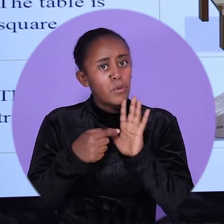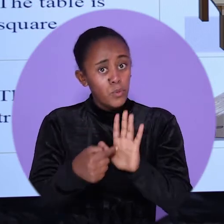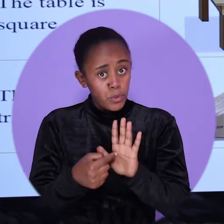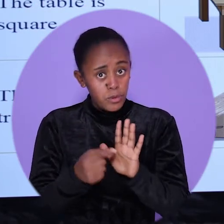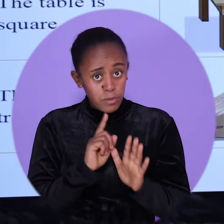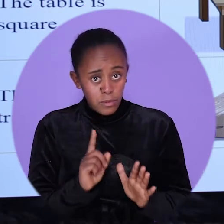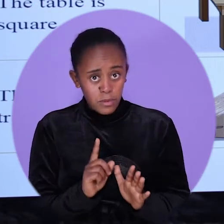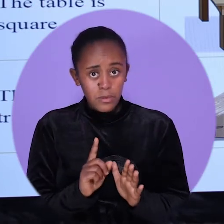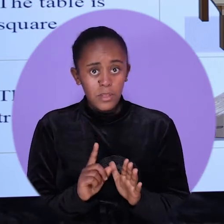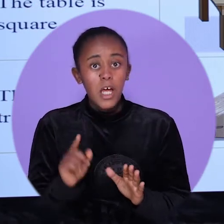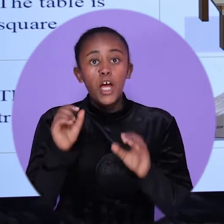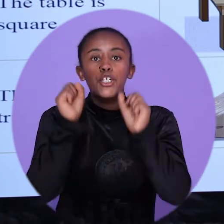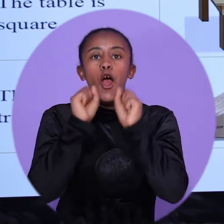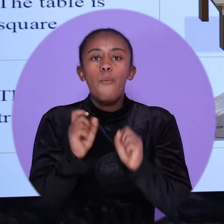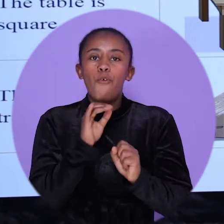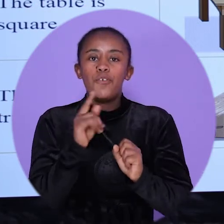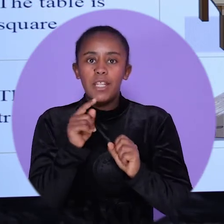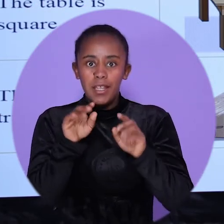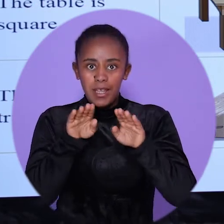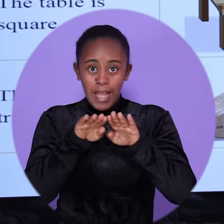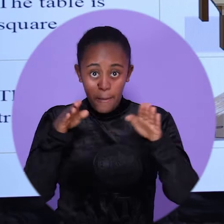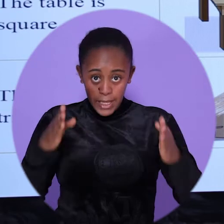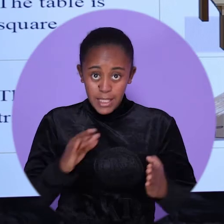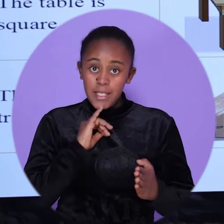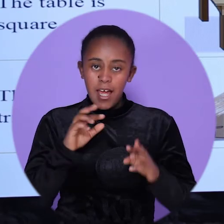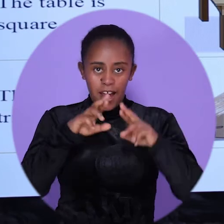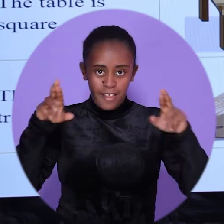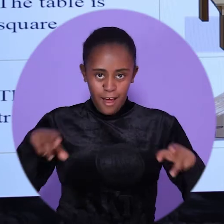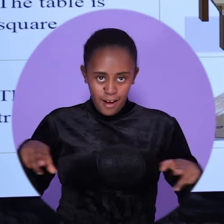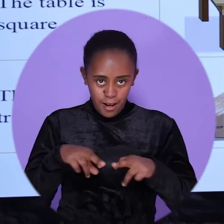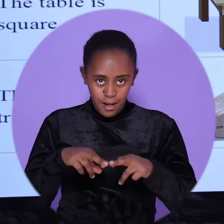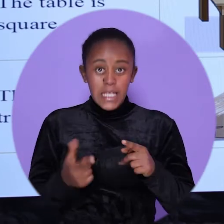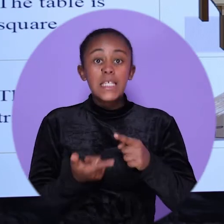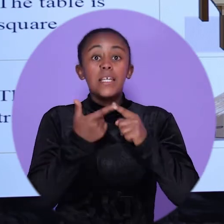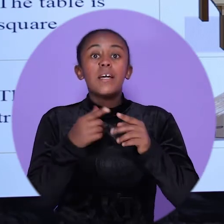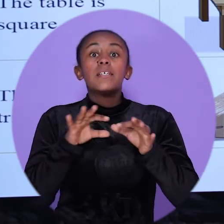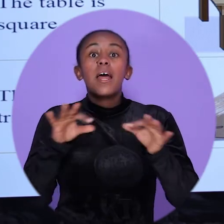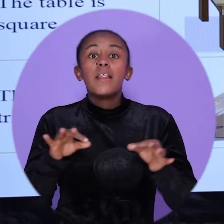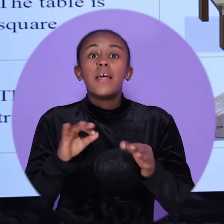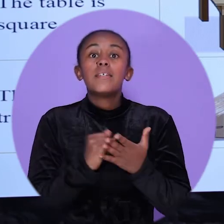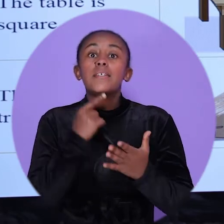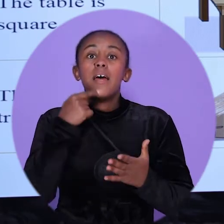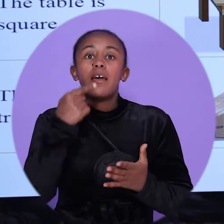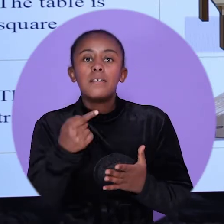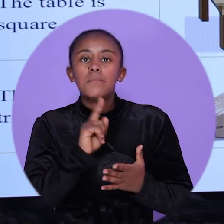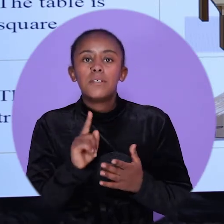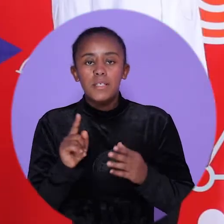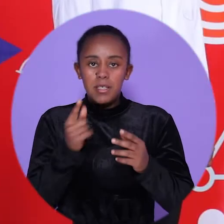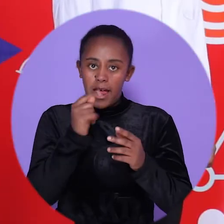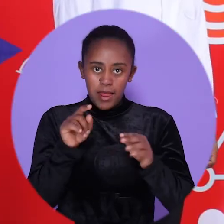the shape of the table is a rectangle. Look at the second sentence. The second sentence, it says, the table is